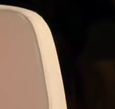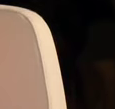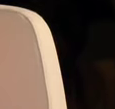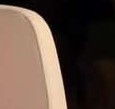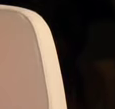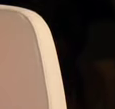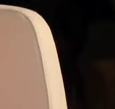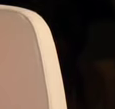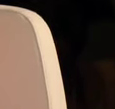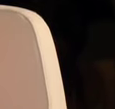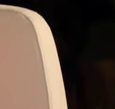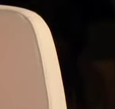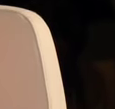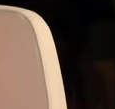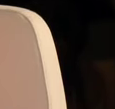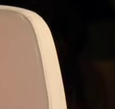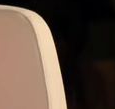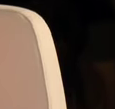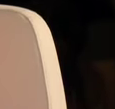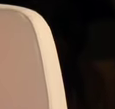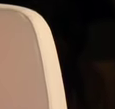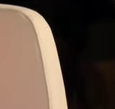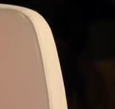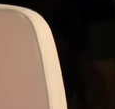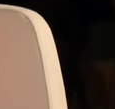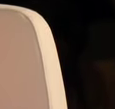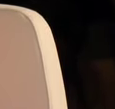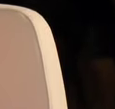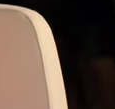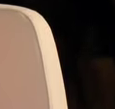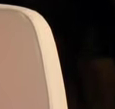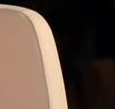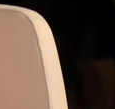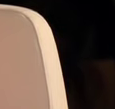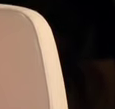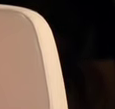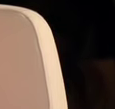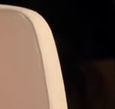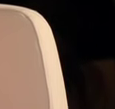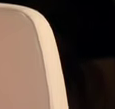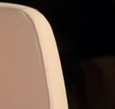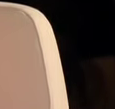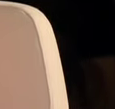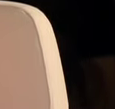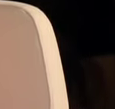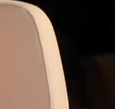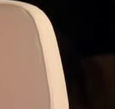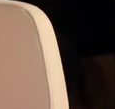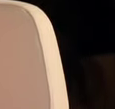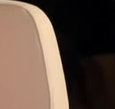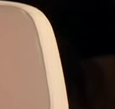transnational resourcing of the anti-rights actors. It's possible. The unlawful invasion of Ukraine